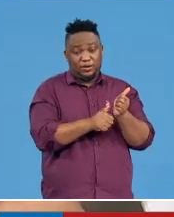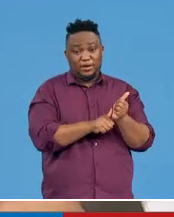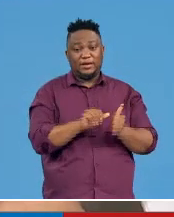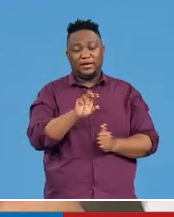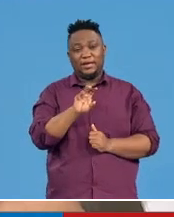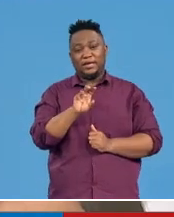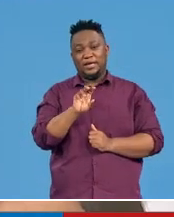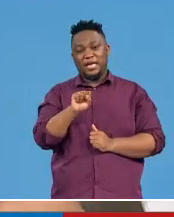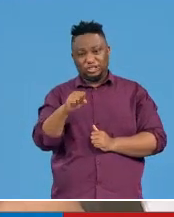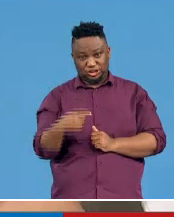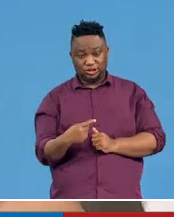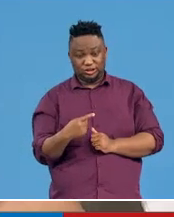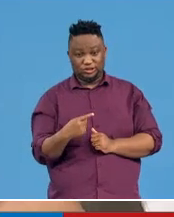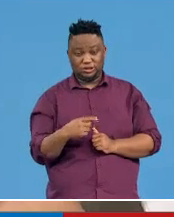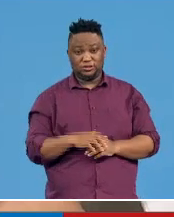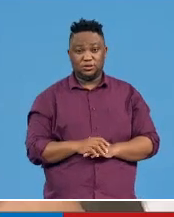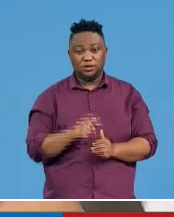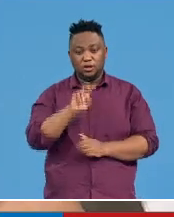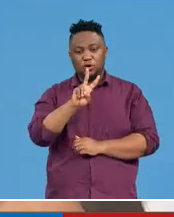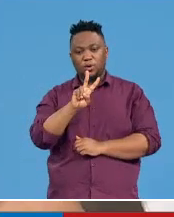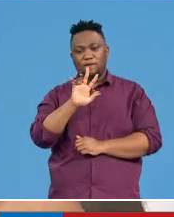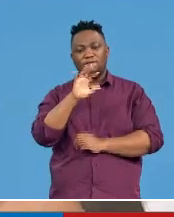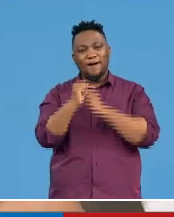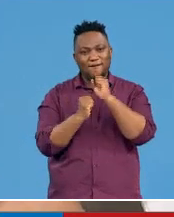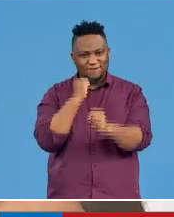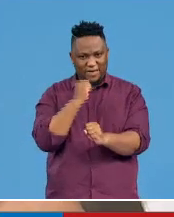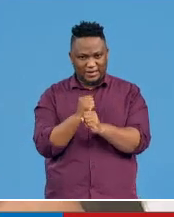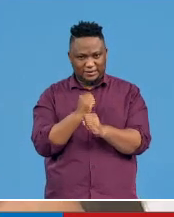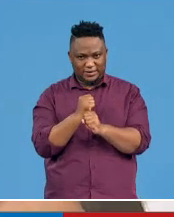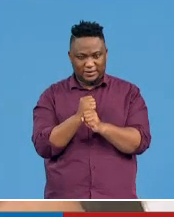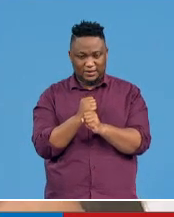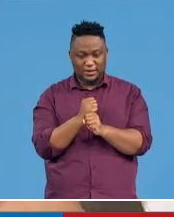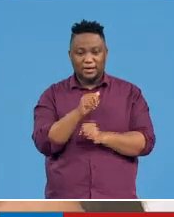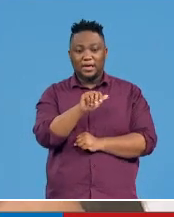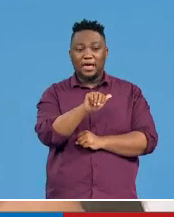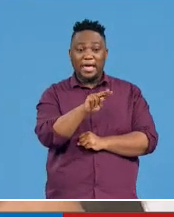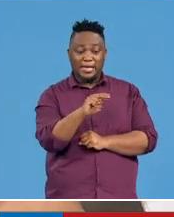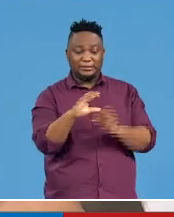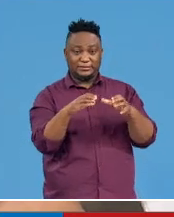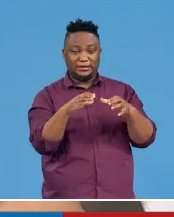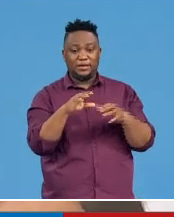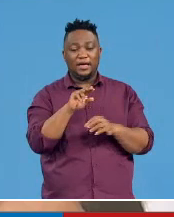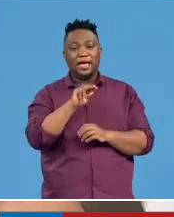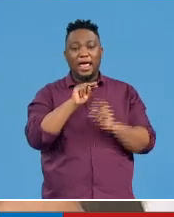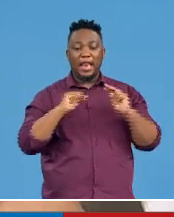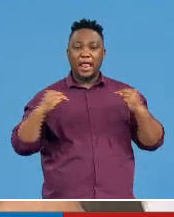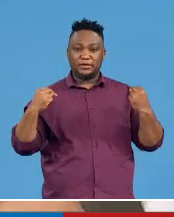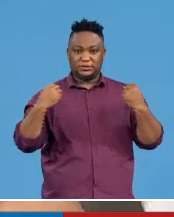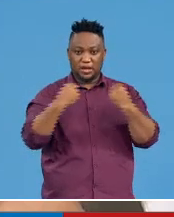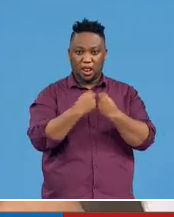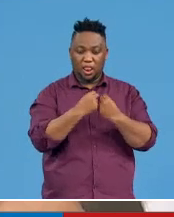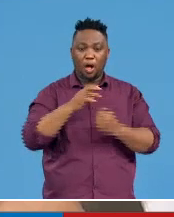General. For 25 years, she served on the National Executive Committee of the African